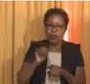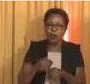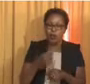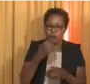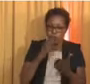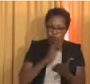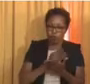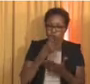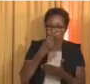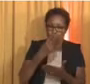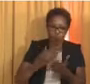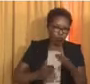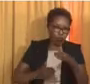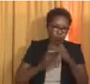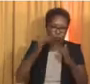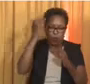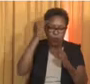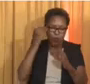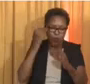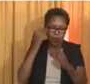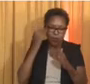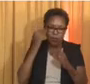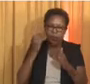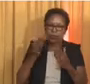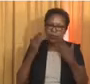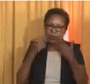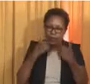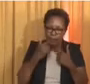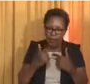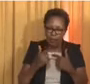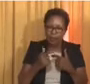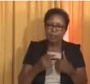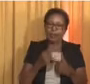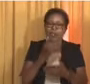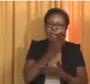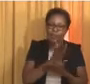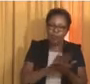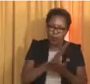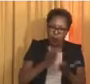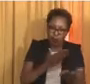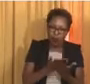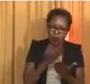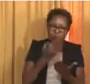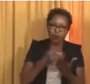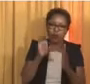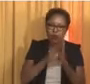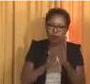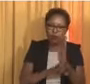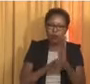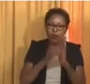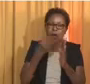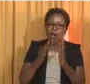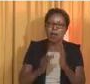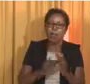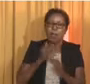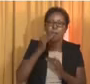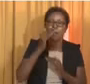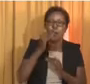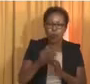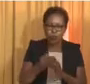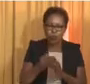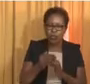courts below concluded that certain provisions of the Constitution are beyond the reach of